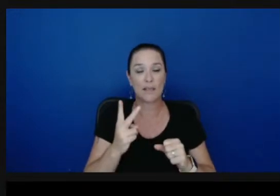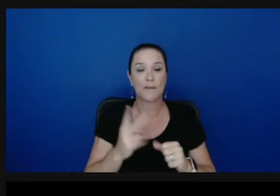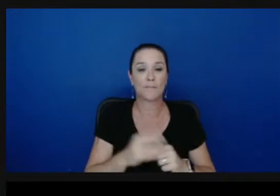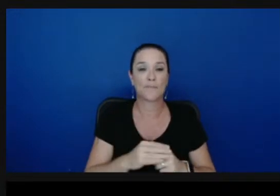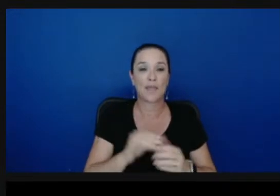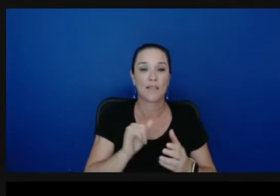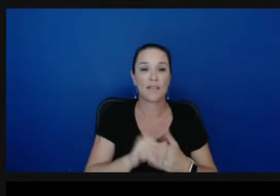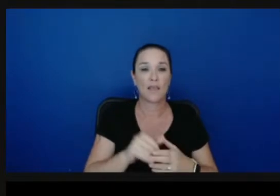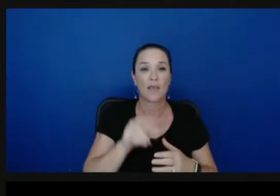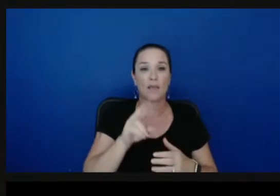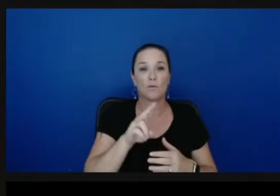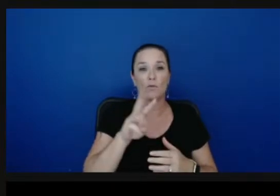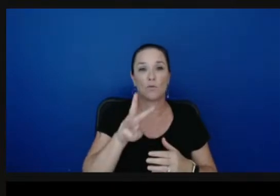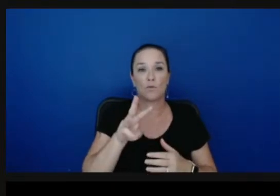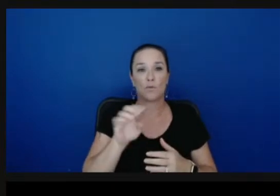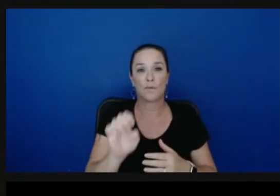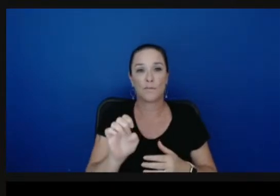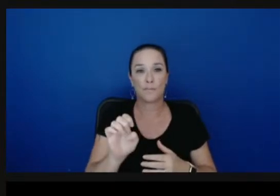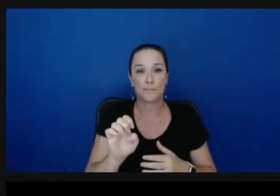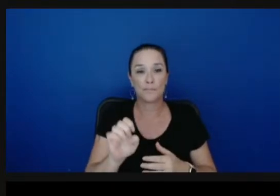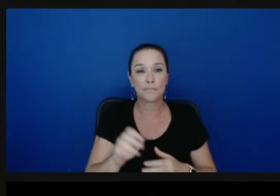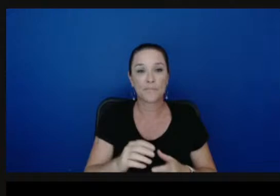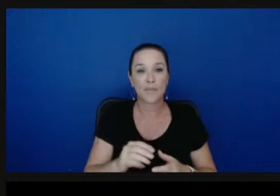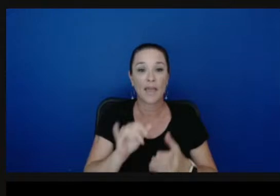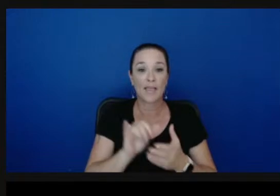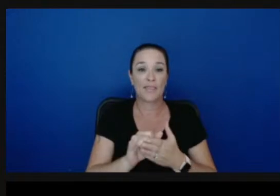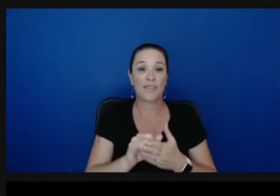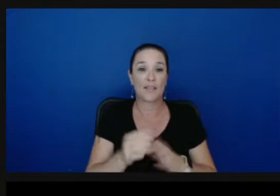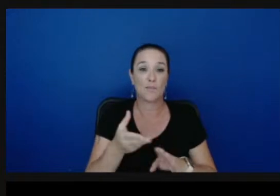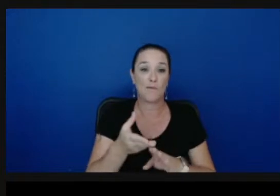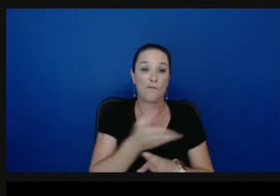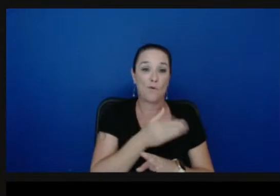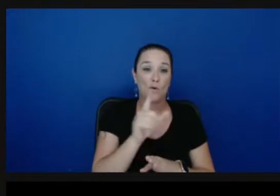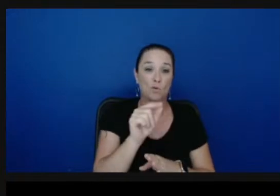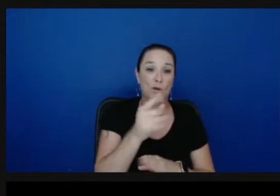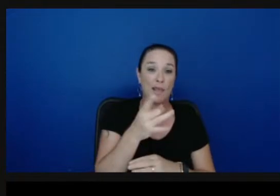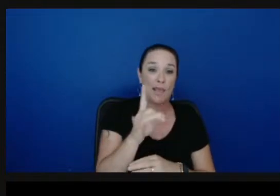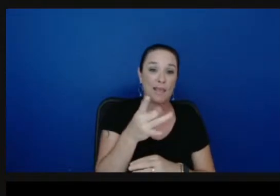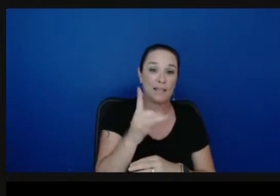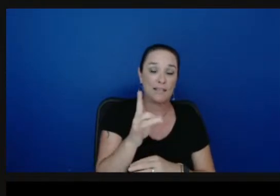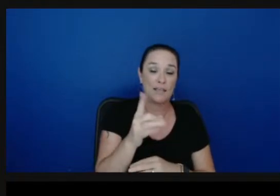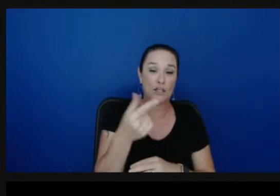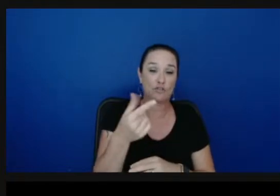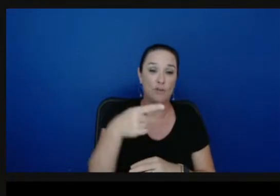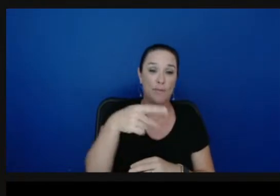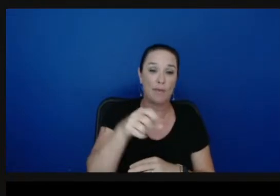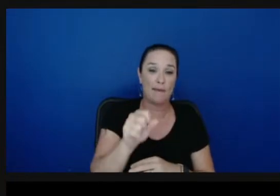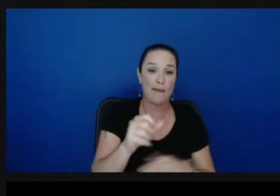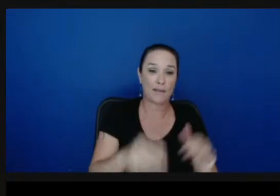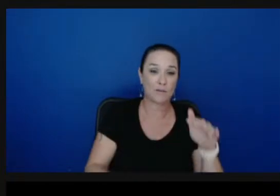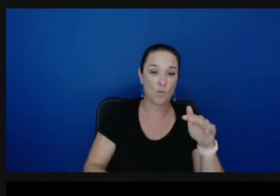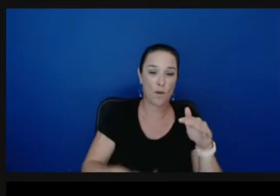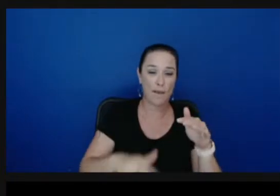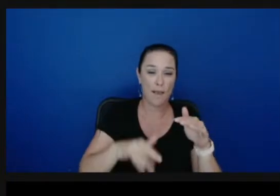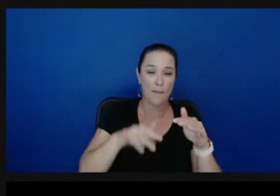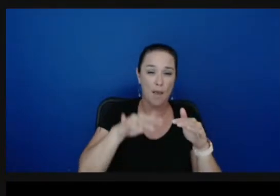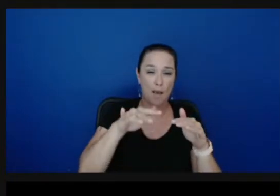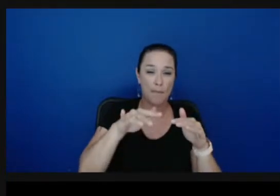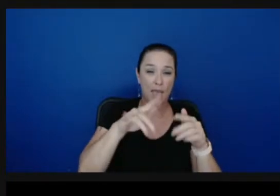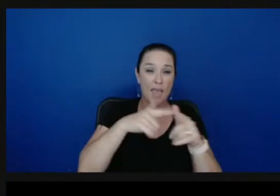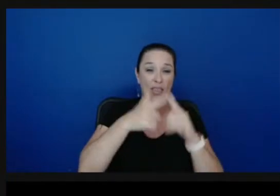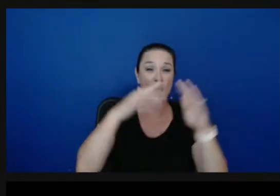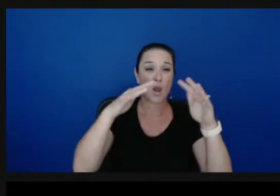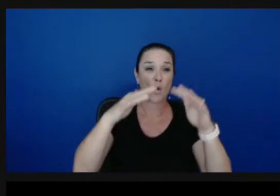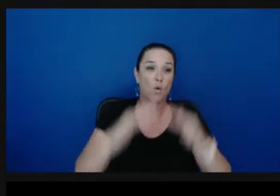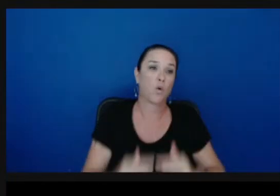Uekahuna. So this was a pre-2018 GPS height, massive drop down. We've come up